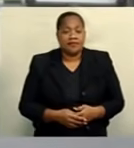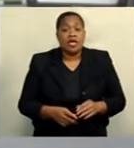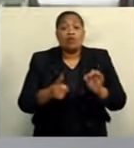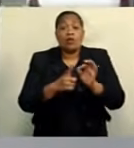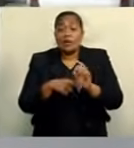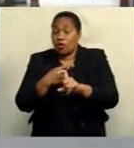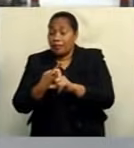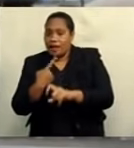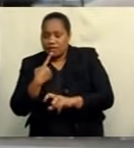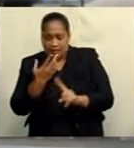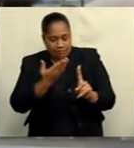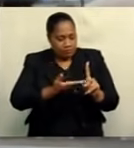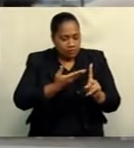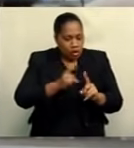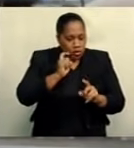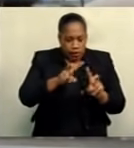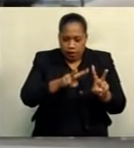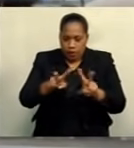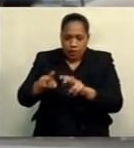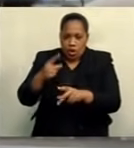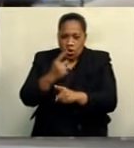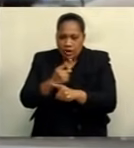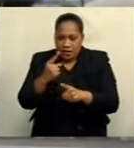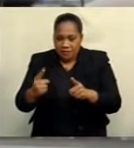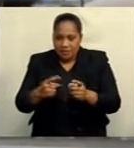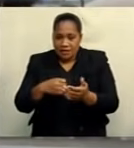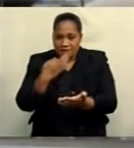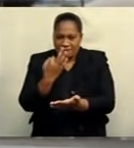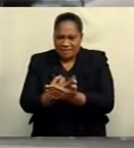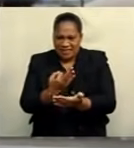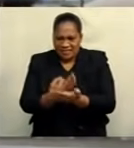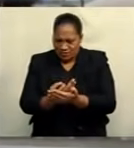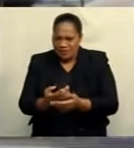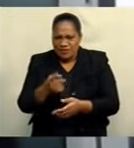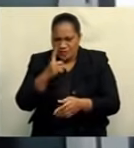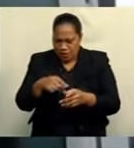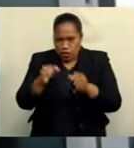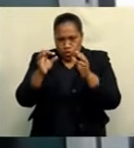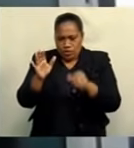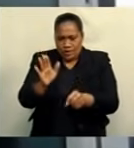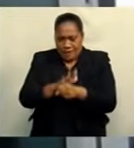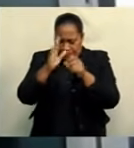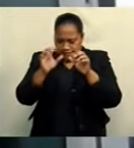be looking at governance and financial acumen. Not, the past